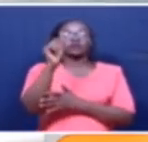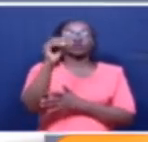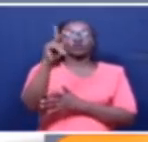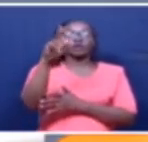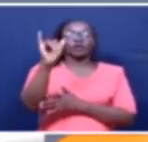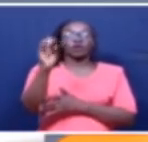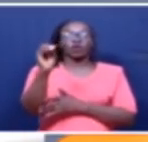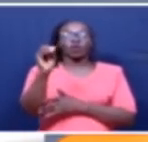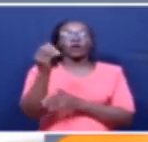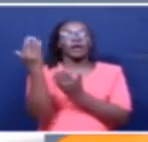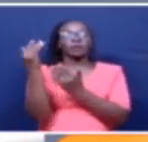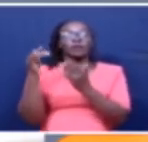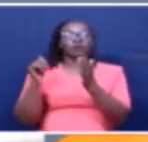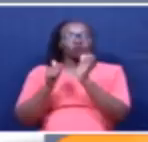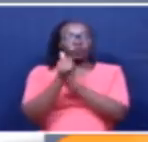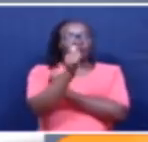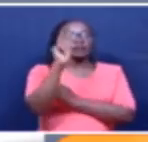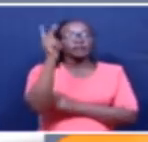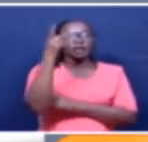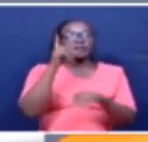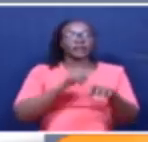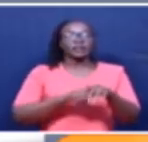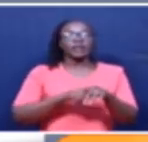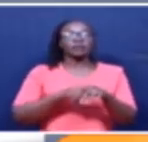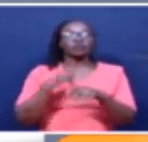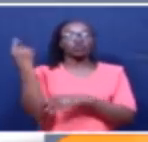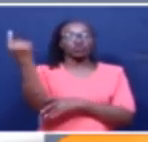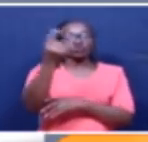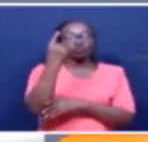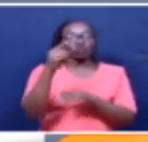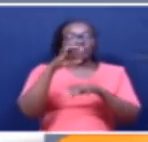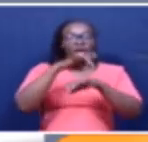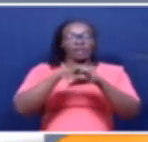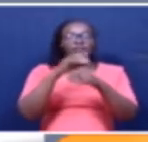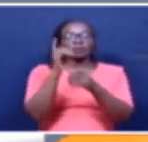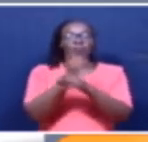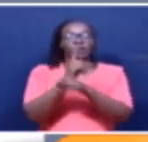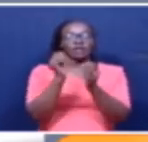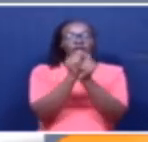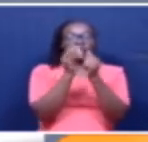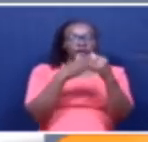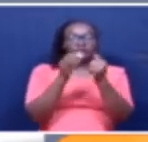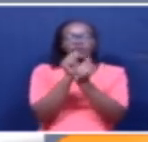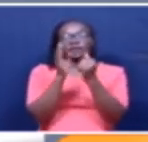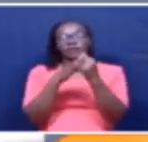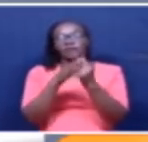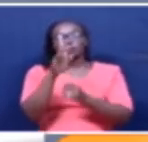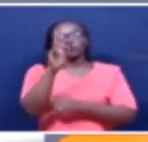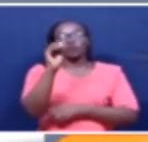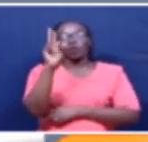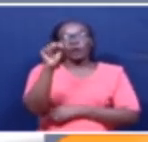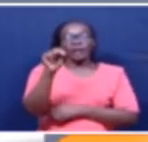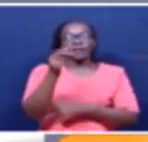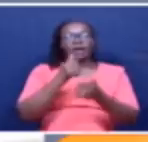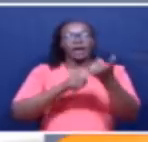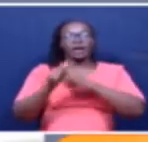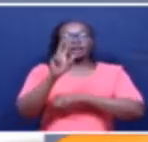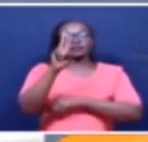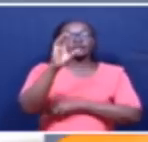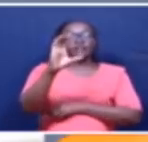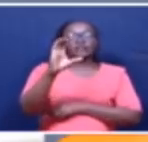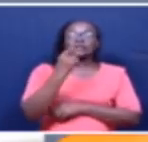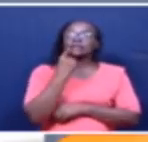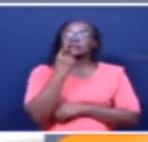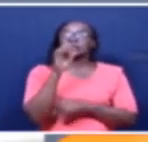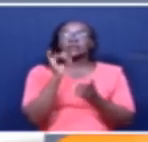over Kenya whenever it rotates the Earth every 90 minutes. UON Acting Vice Chancellor Professor Isaac Mbeche says